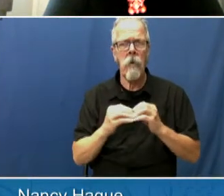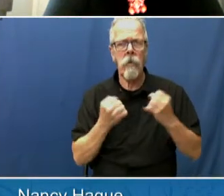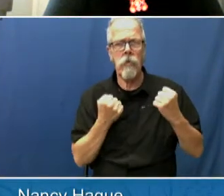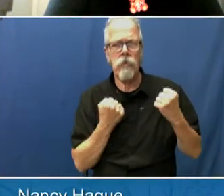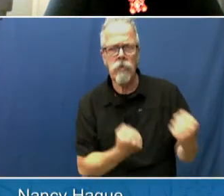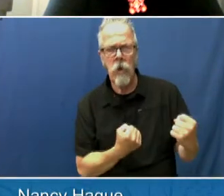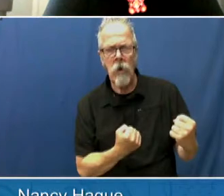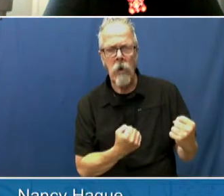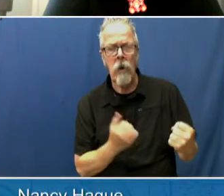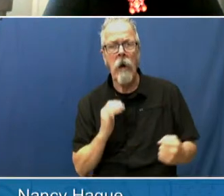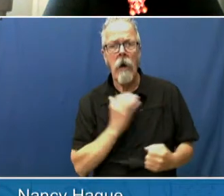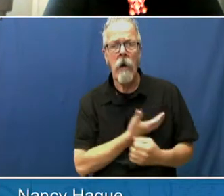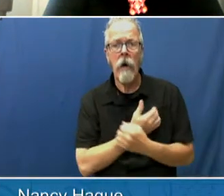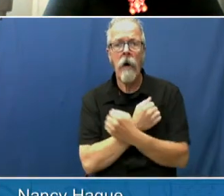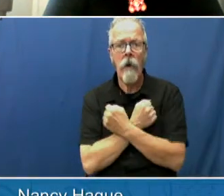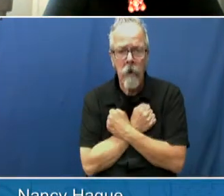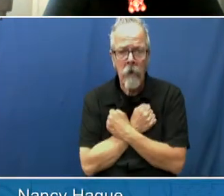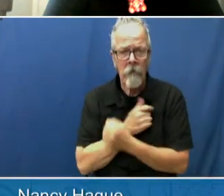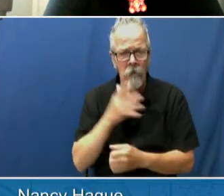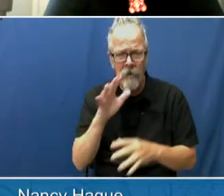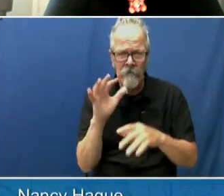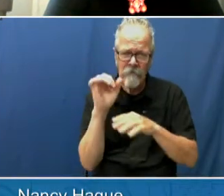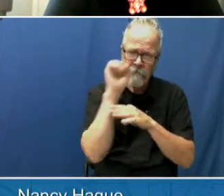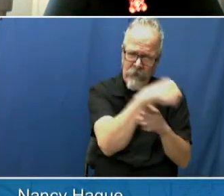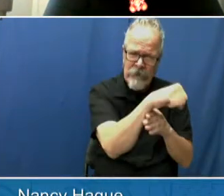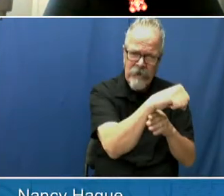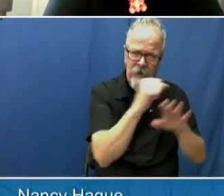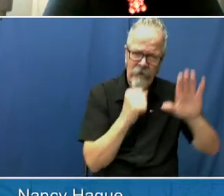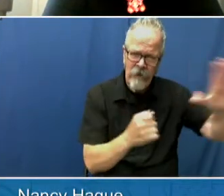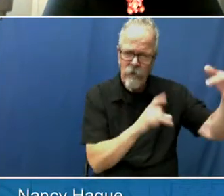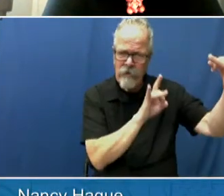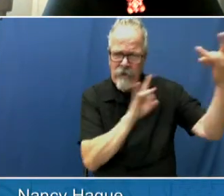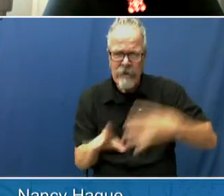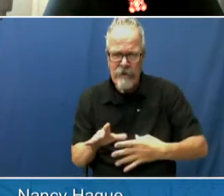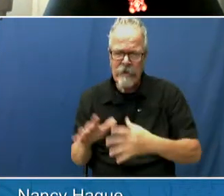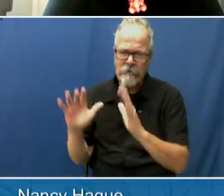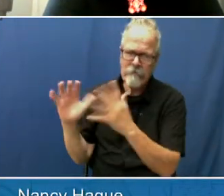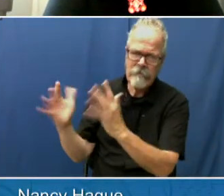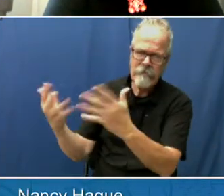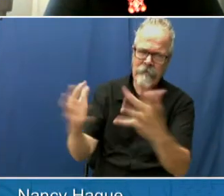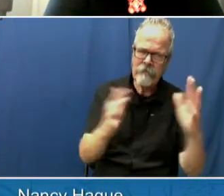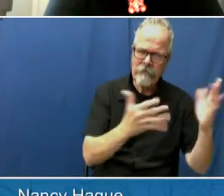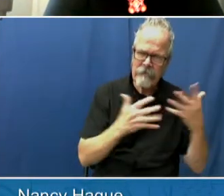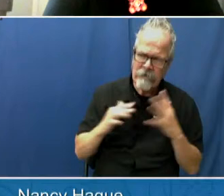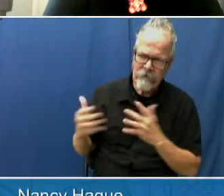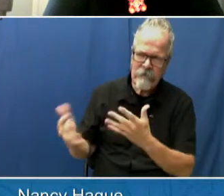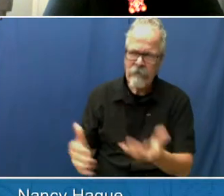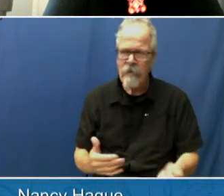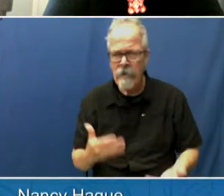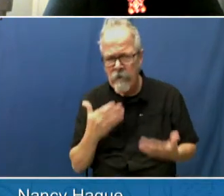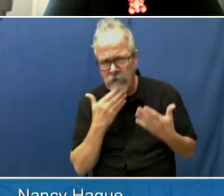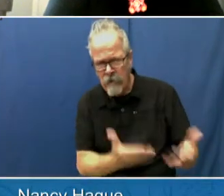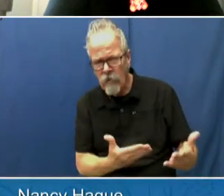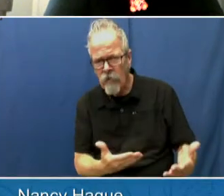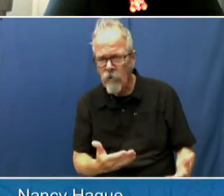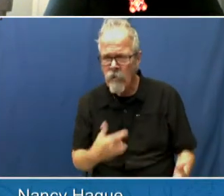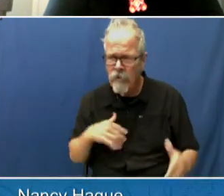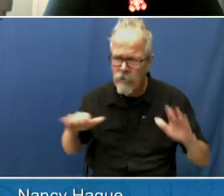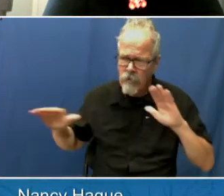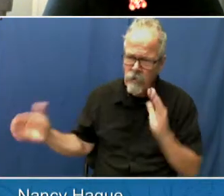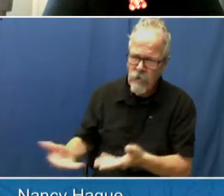their hate. Thank you, and I am pleased to introduce my friend from the labor movement, Graham